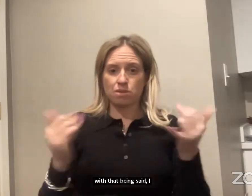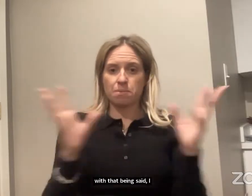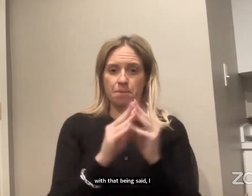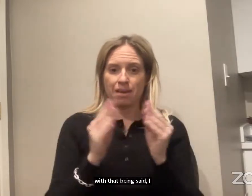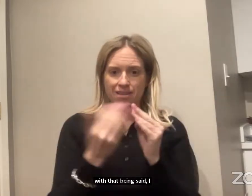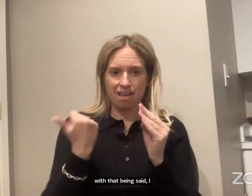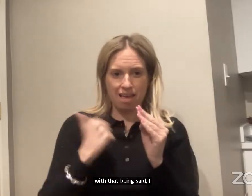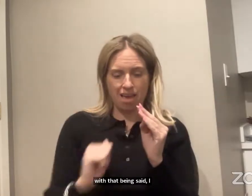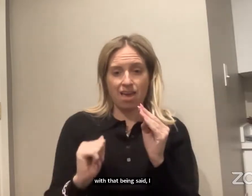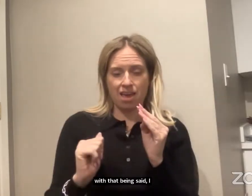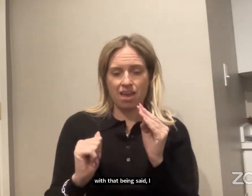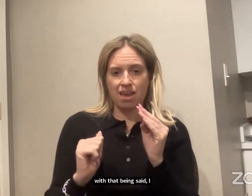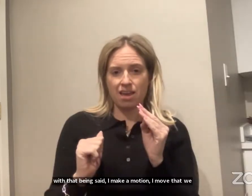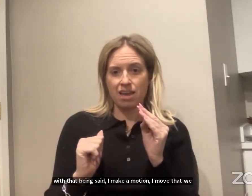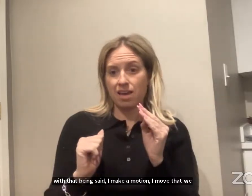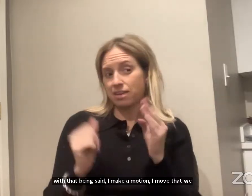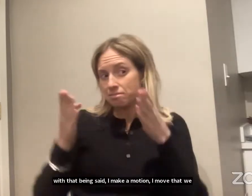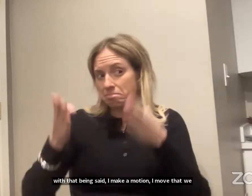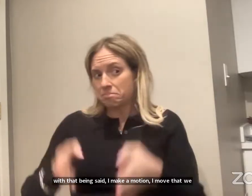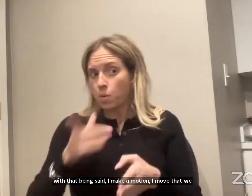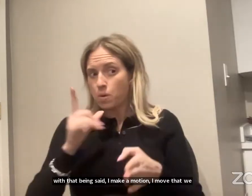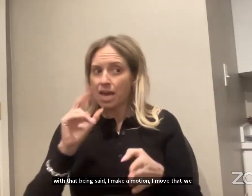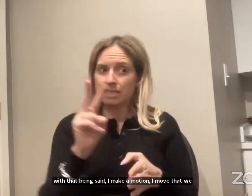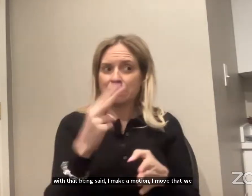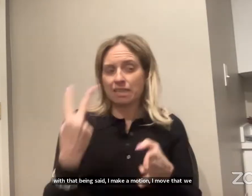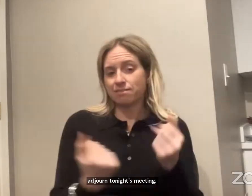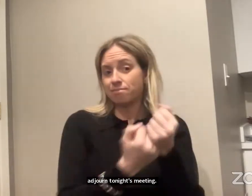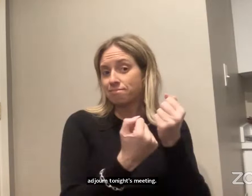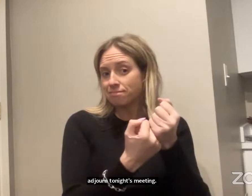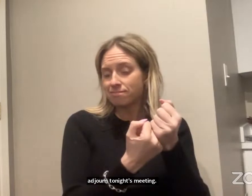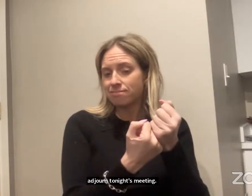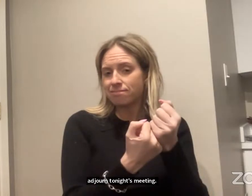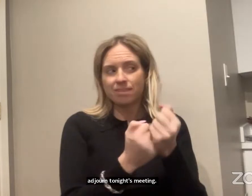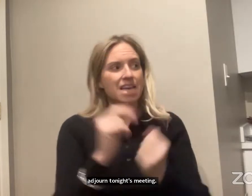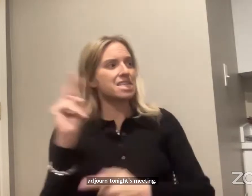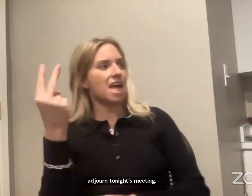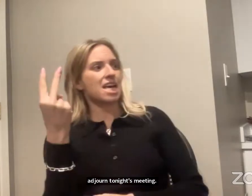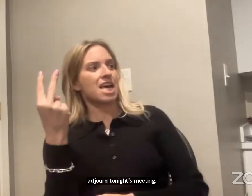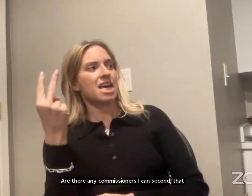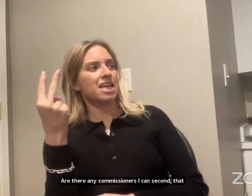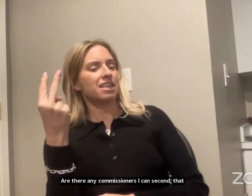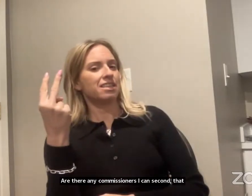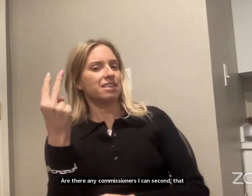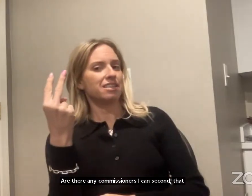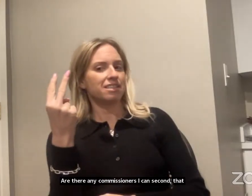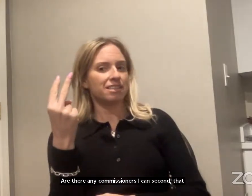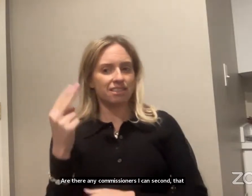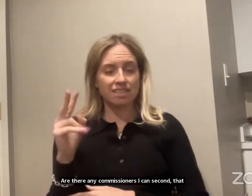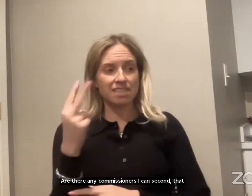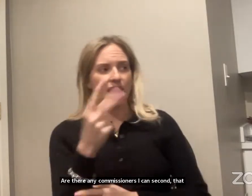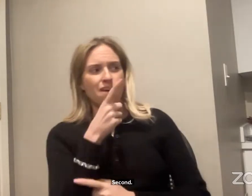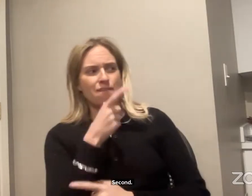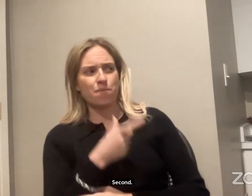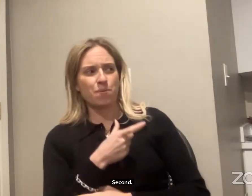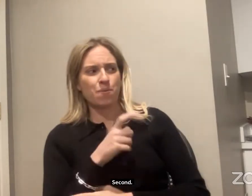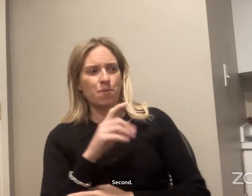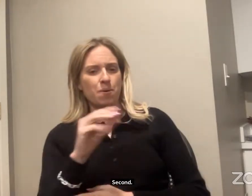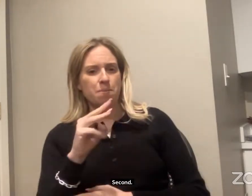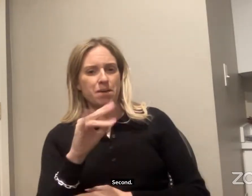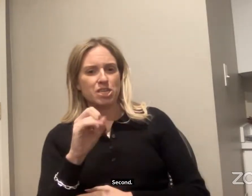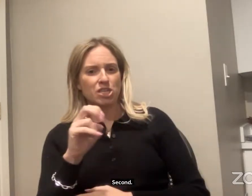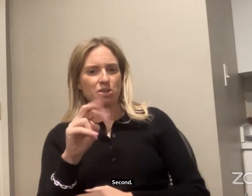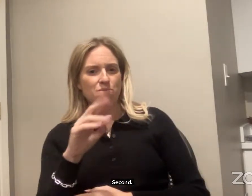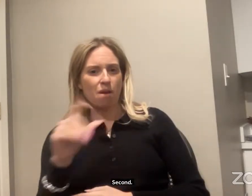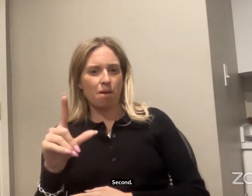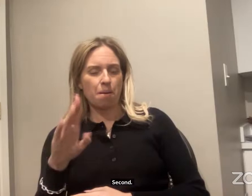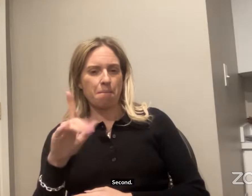any commissioners that can second that? Second. Second by Commissioner Rowe. Well, Blacknell was the